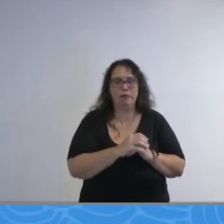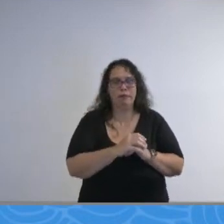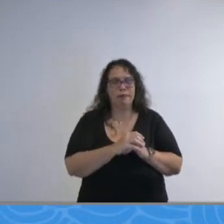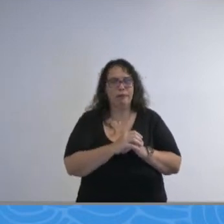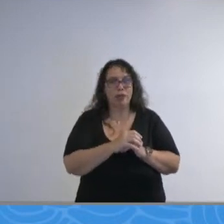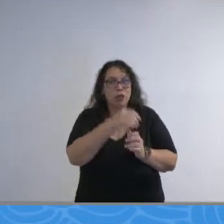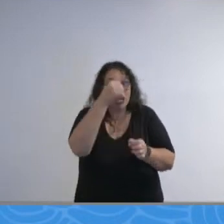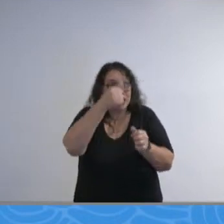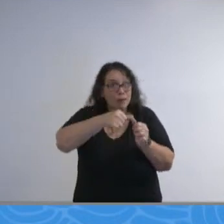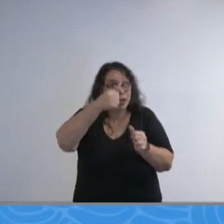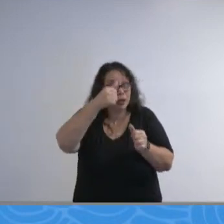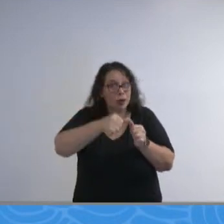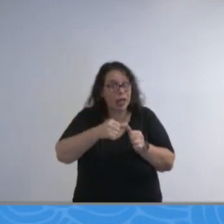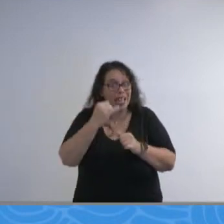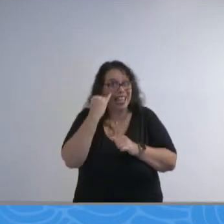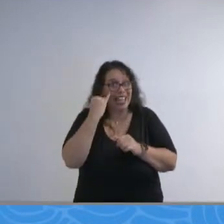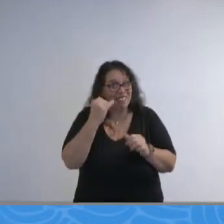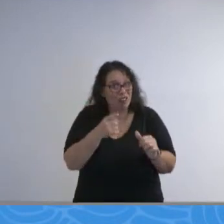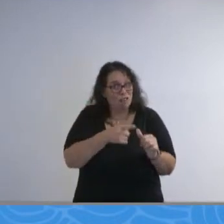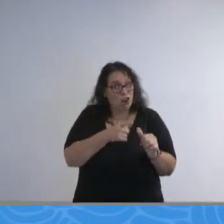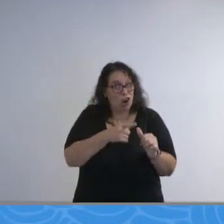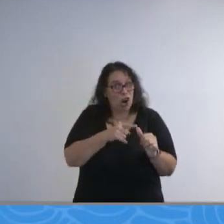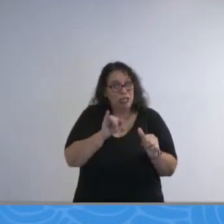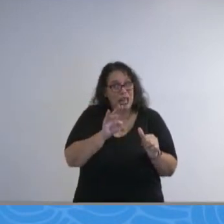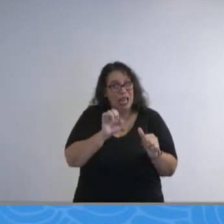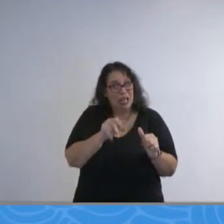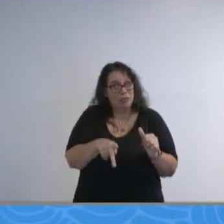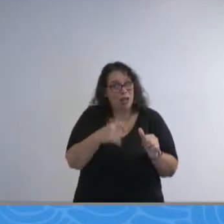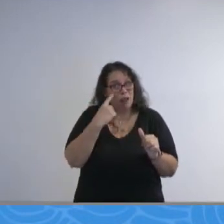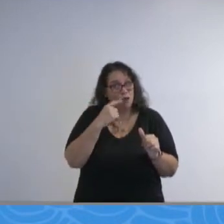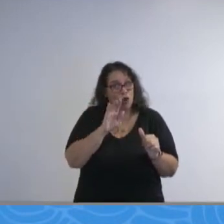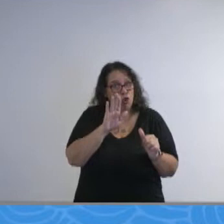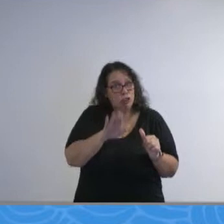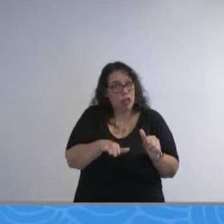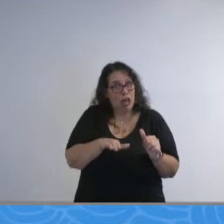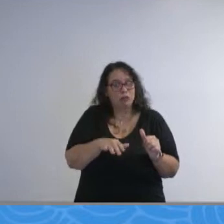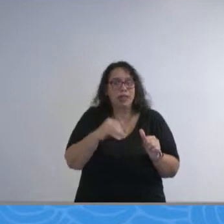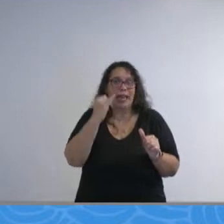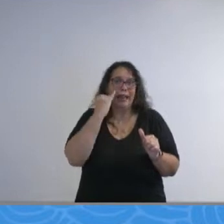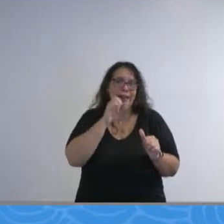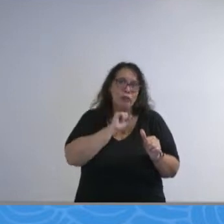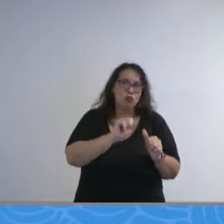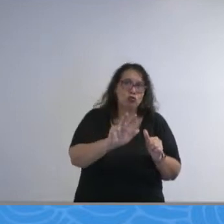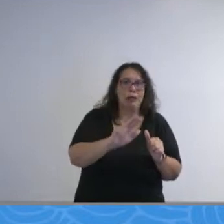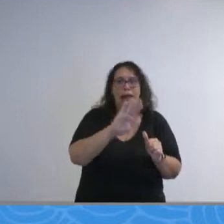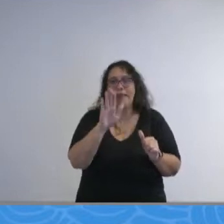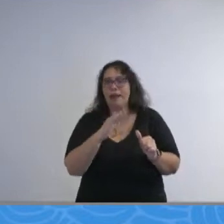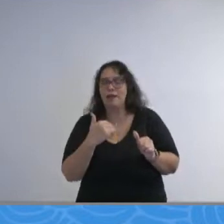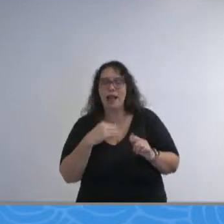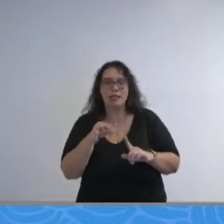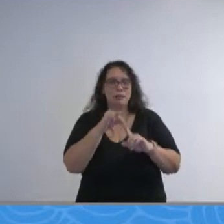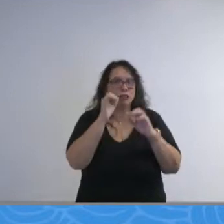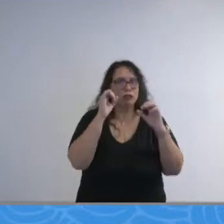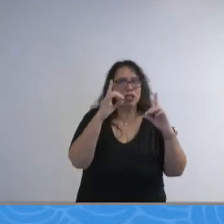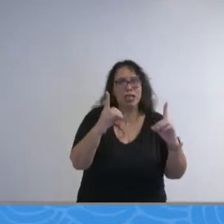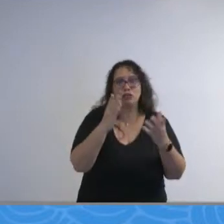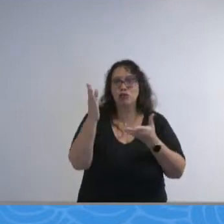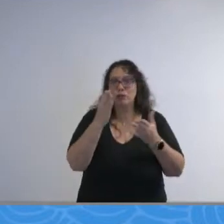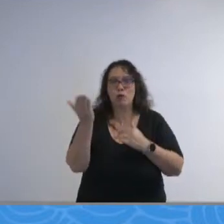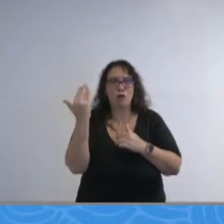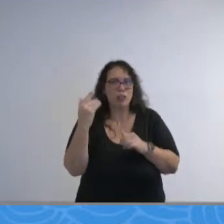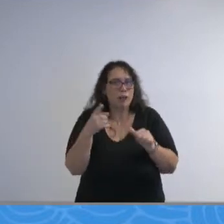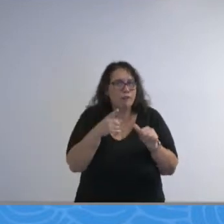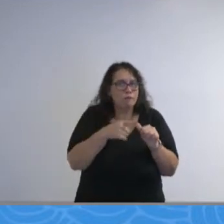first IEP for your child, let's say your child is 3 years old, has never received special education services, and this is